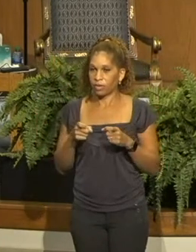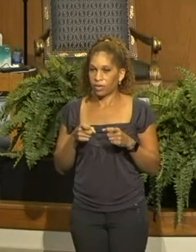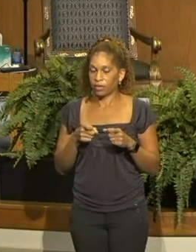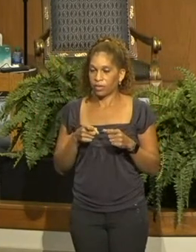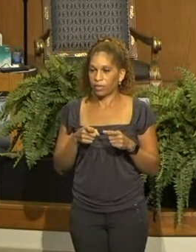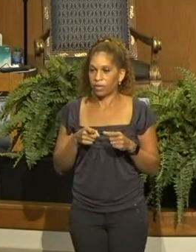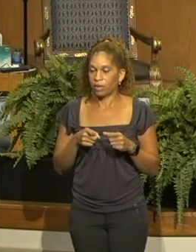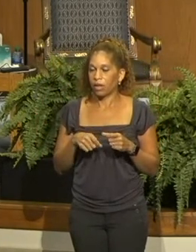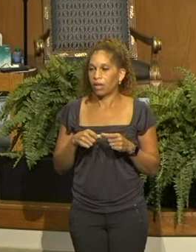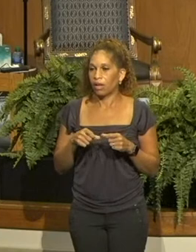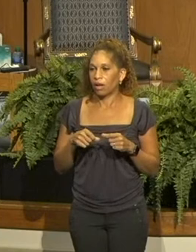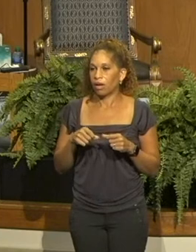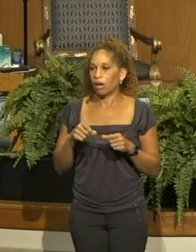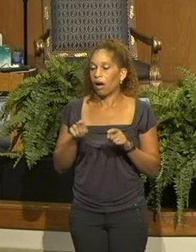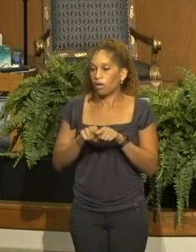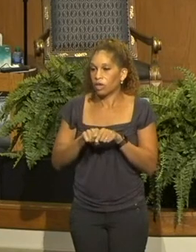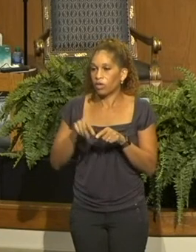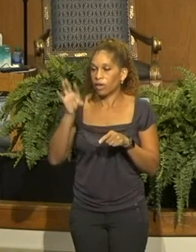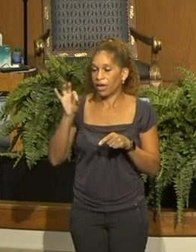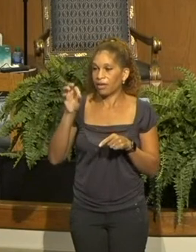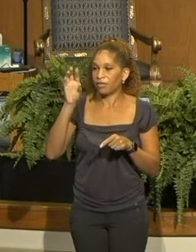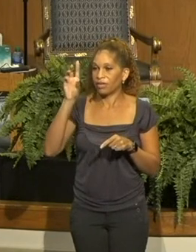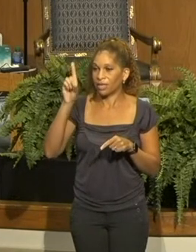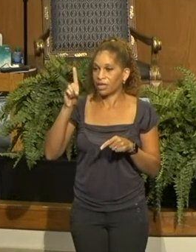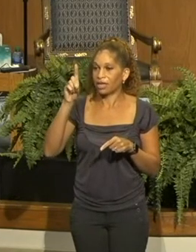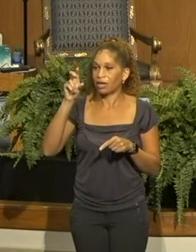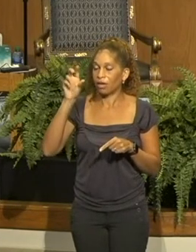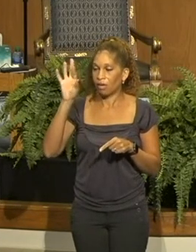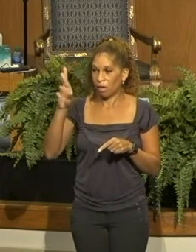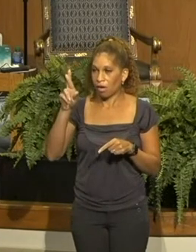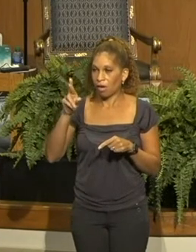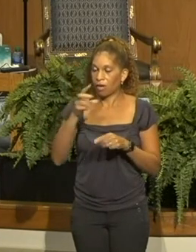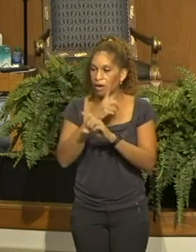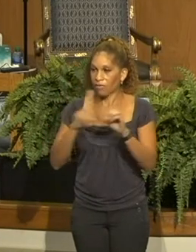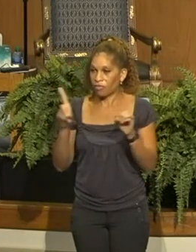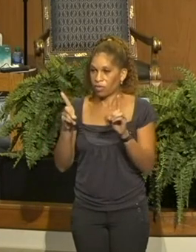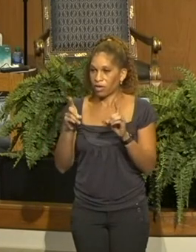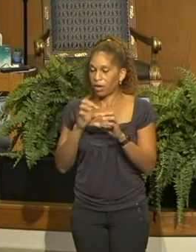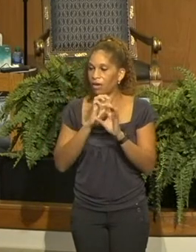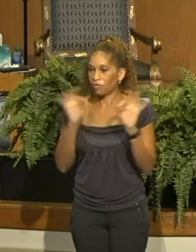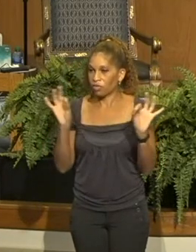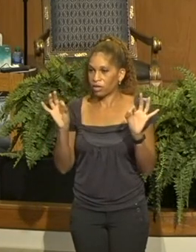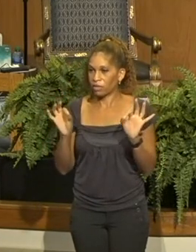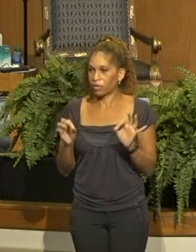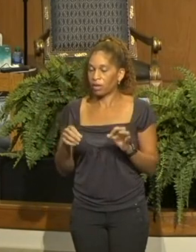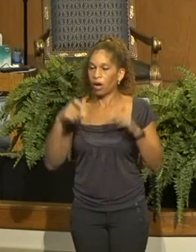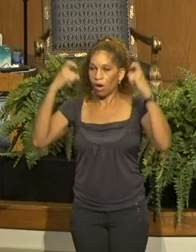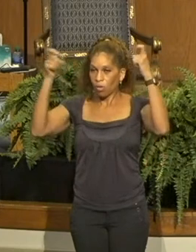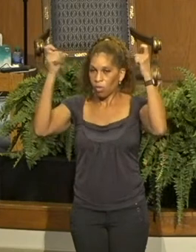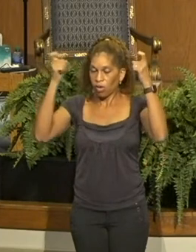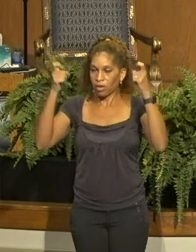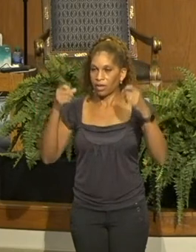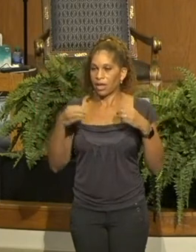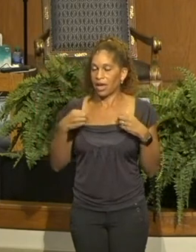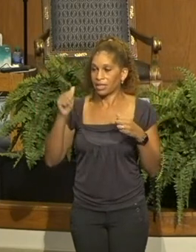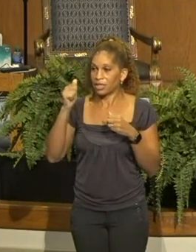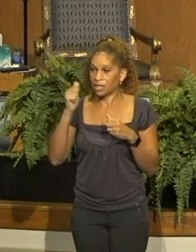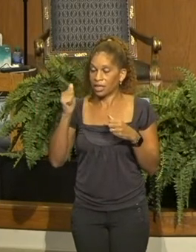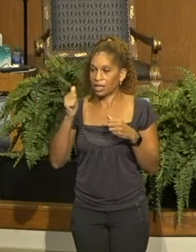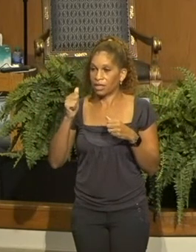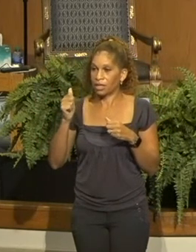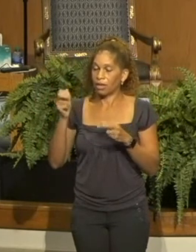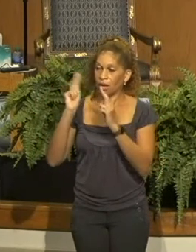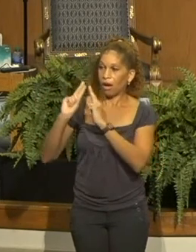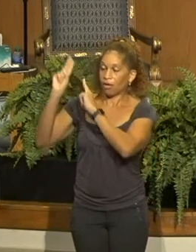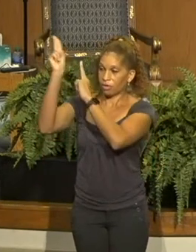Franklin D. Roosevelt Four Freedoms Award. Reverend Dr. Barber has had 10 honorary